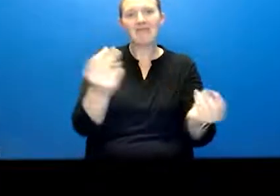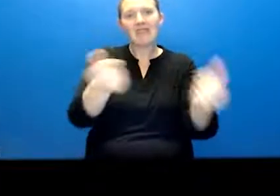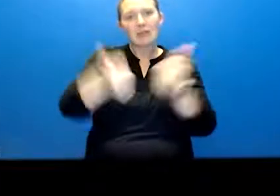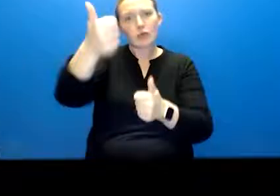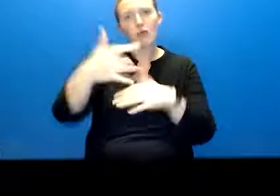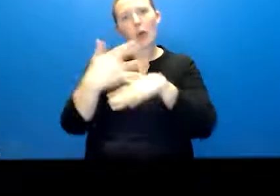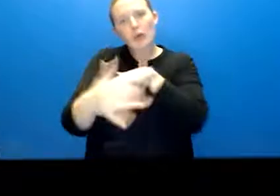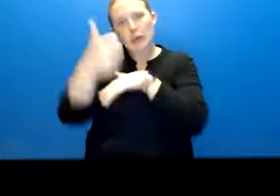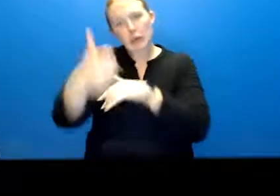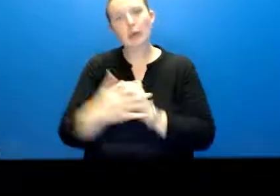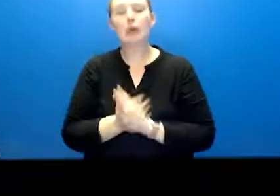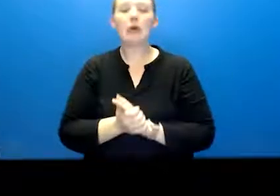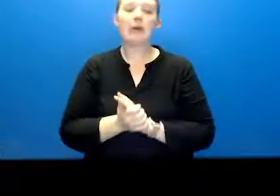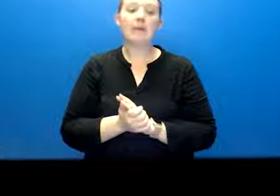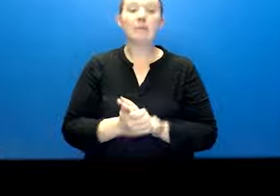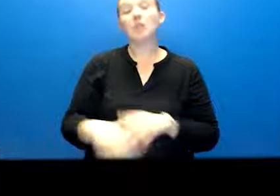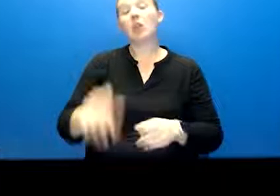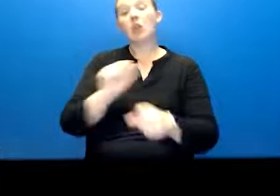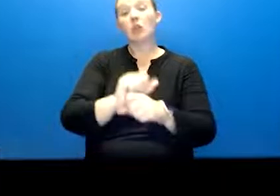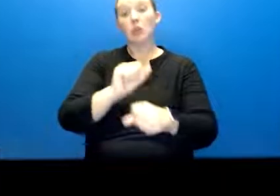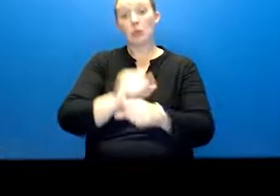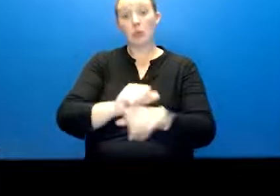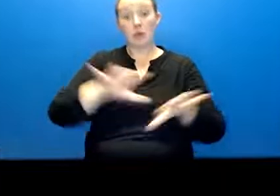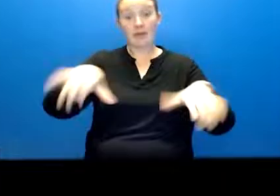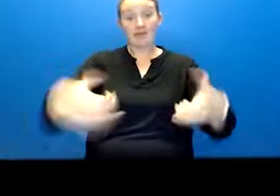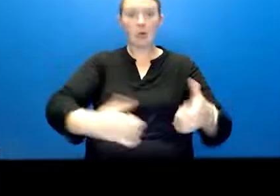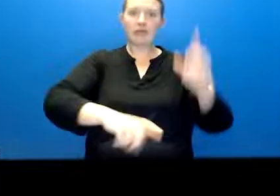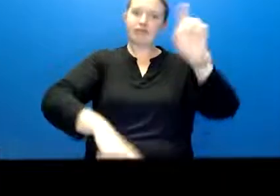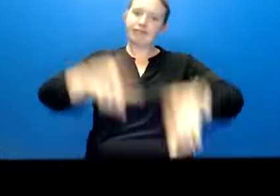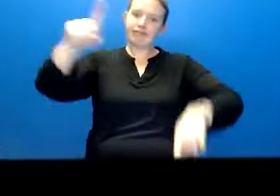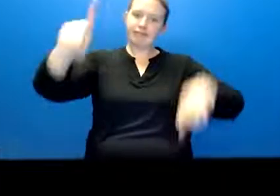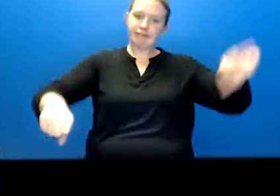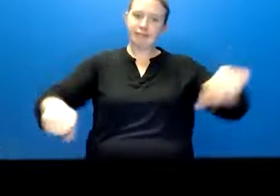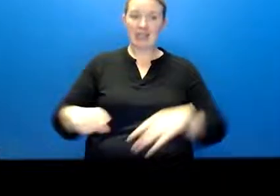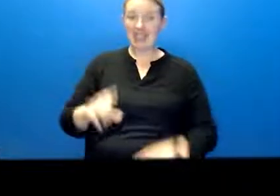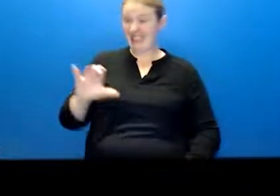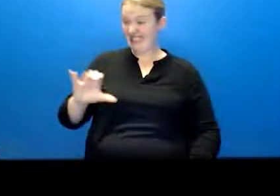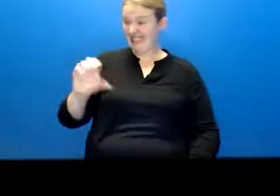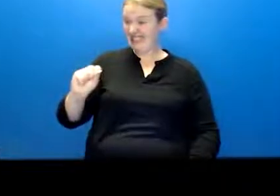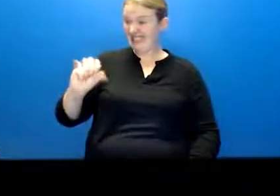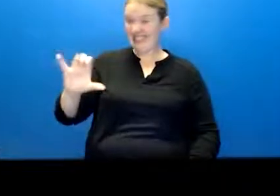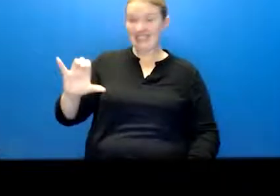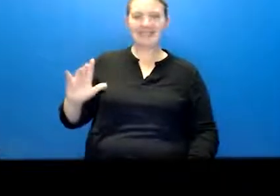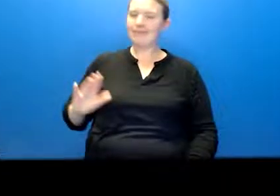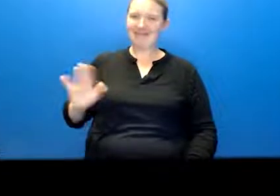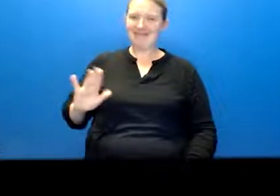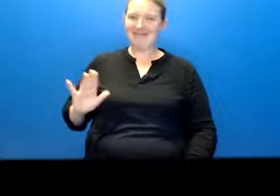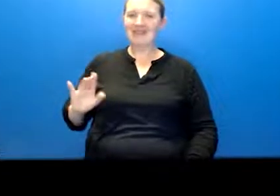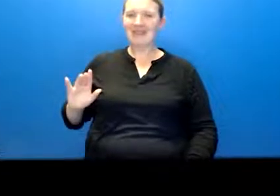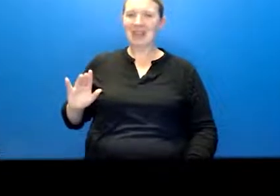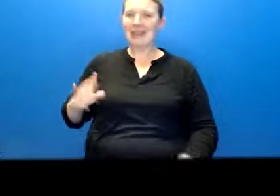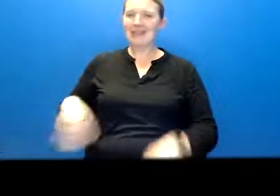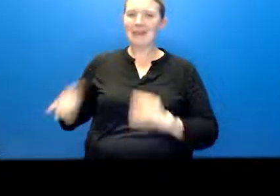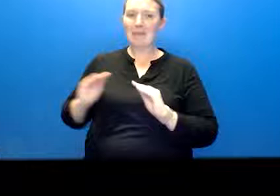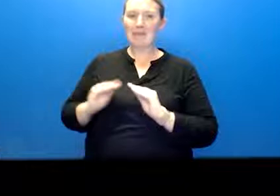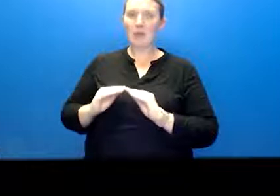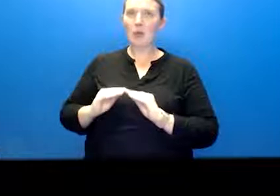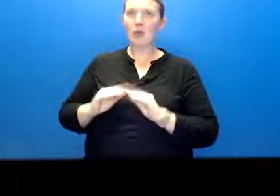in the workforce. I think this is beyond CSC. This is more of a